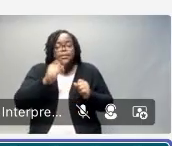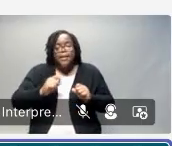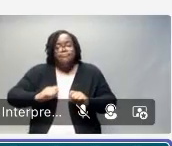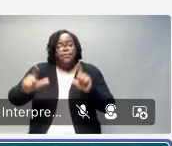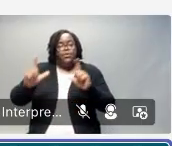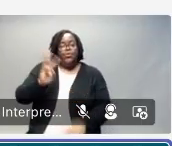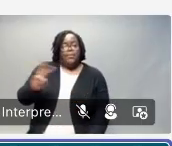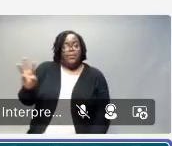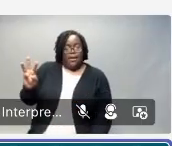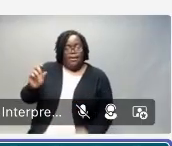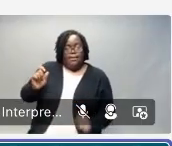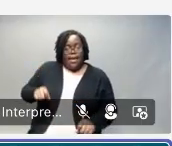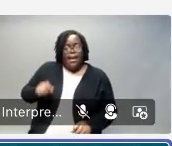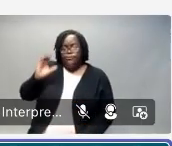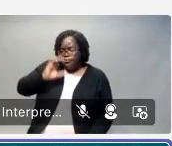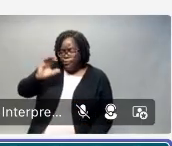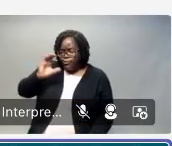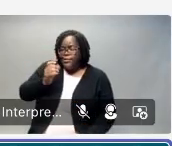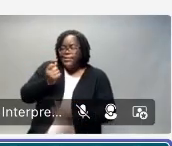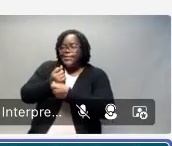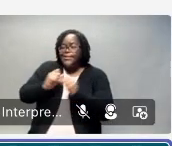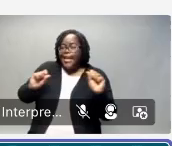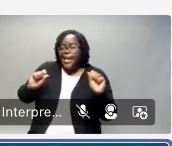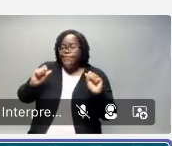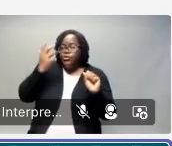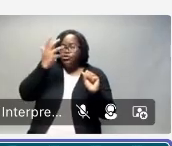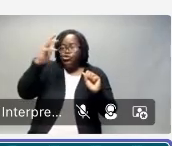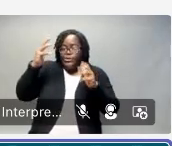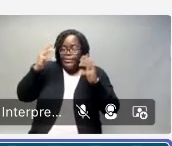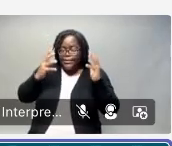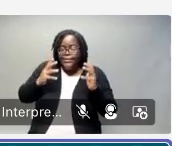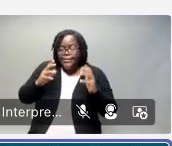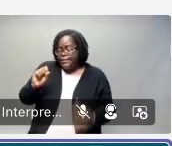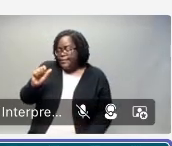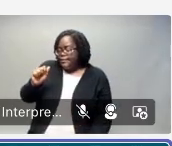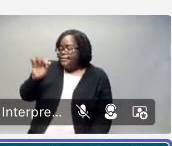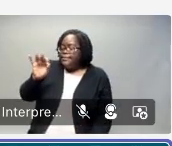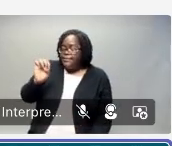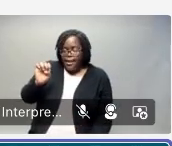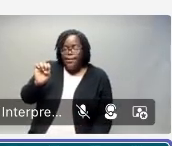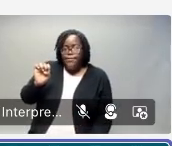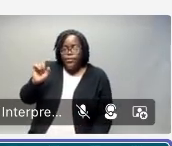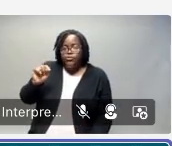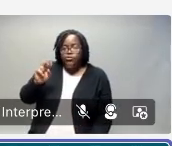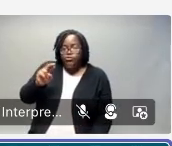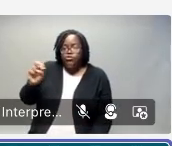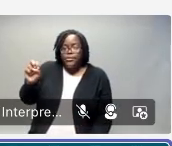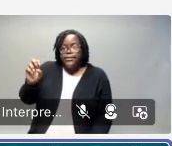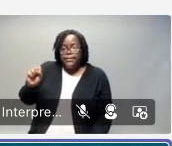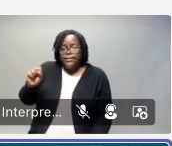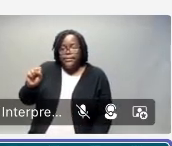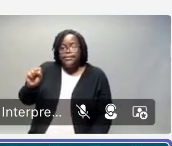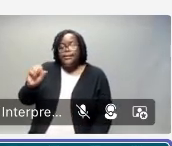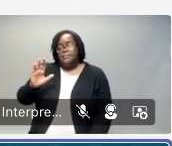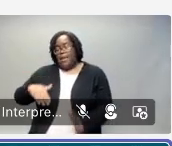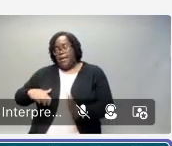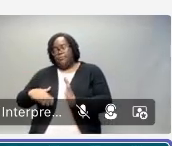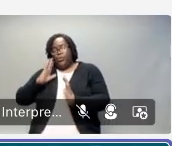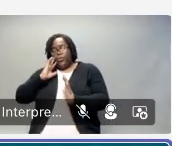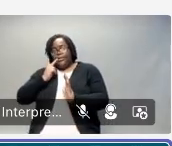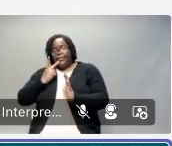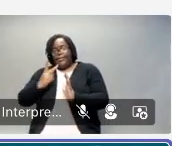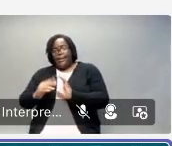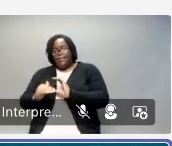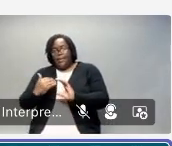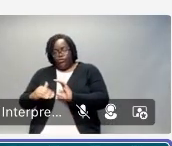and just search Safe Trees, and they could take us directly to our site. And at the bottom, it has a way to contact us, and you can send us a direct